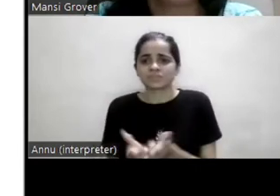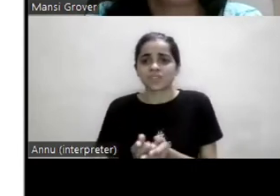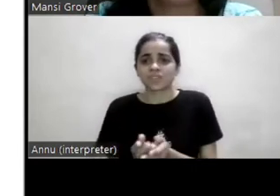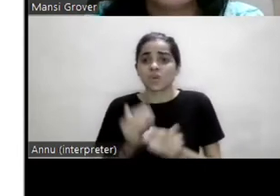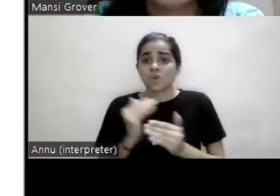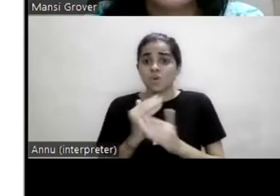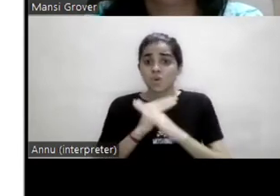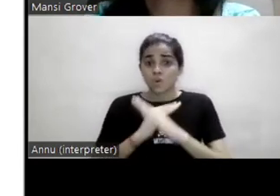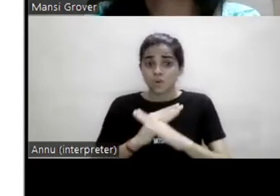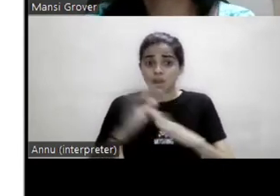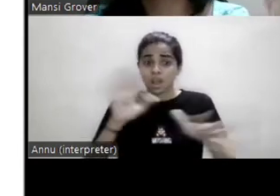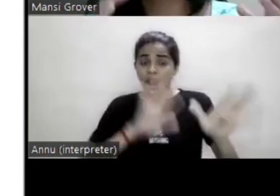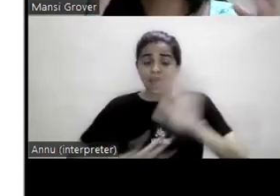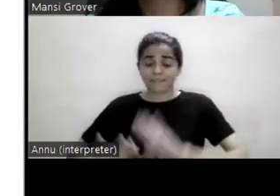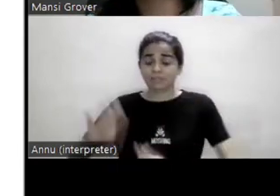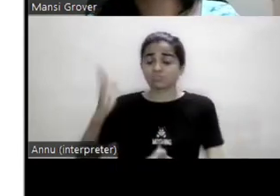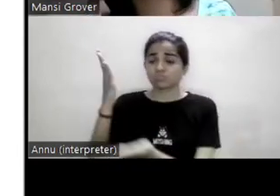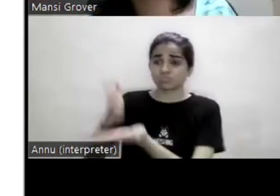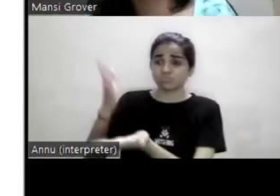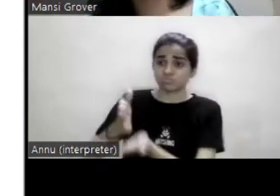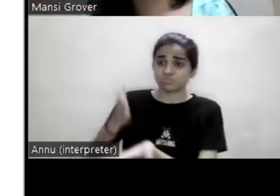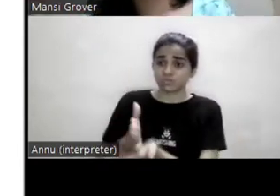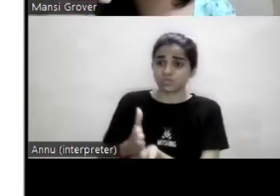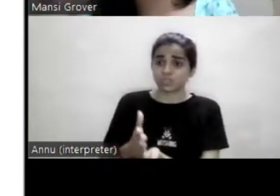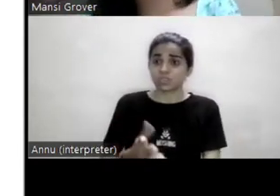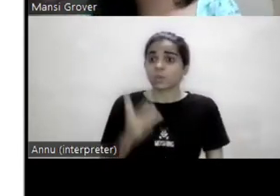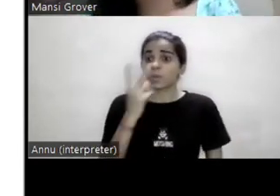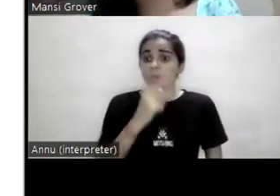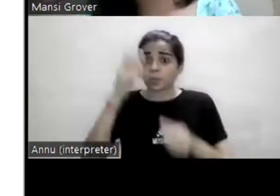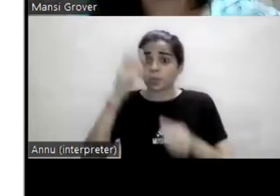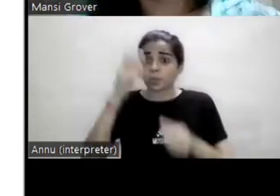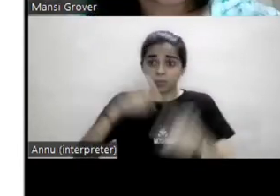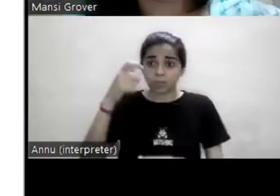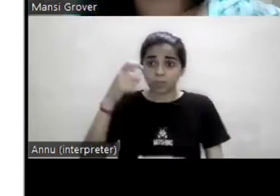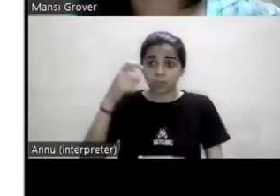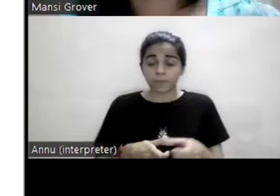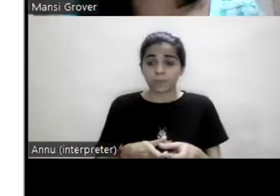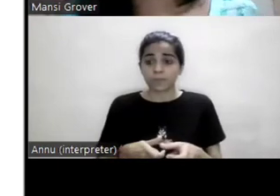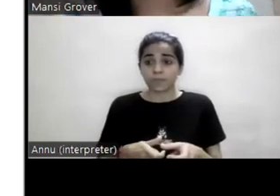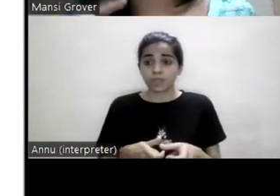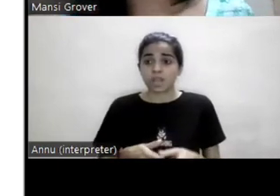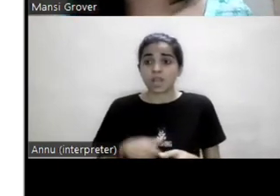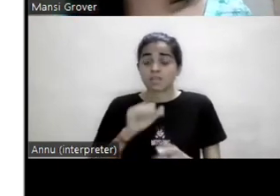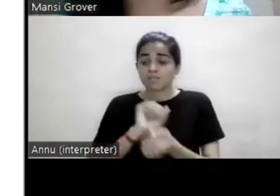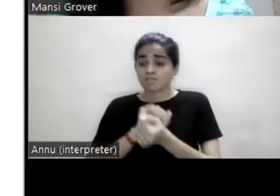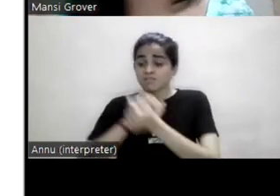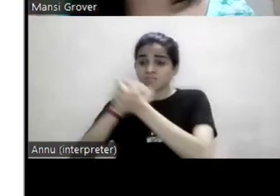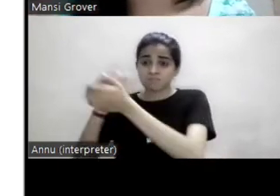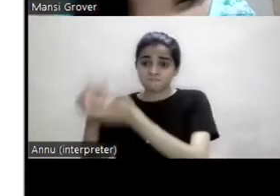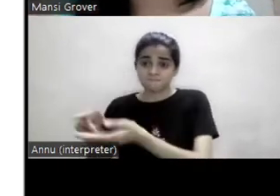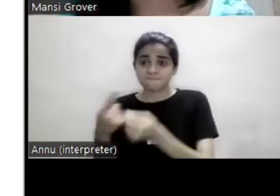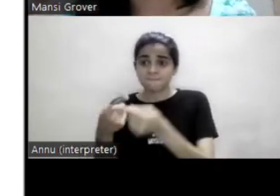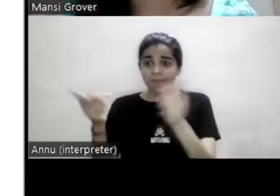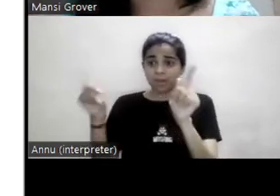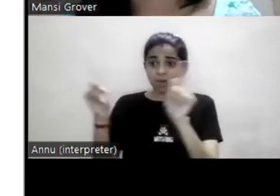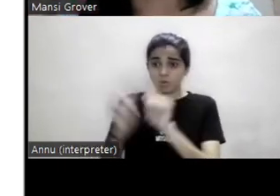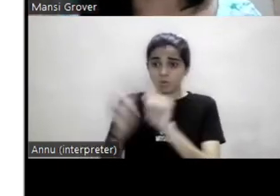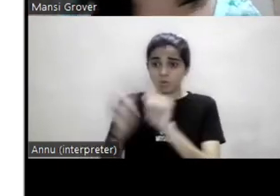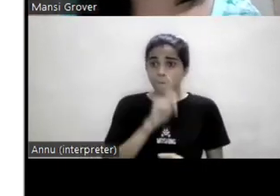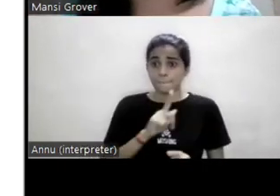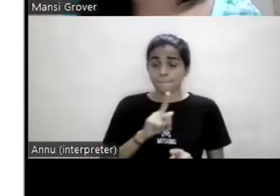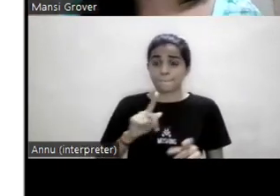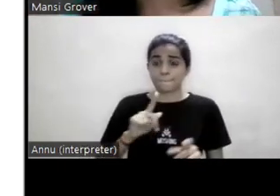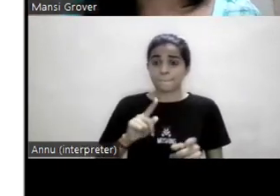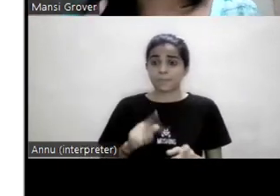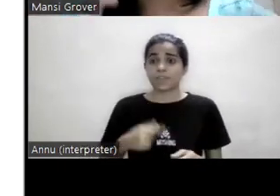restrain their activity. Sometimes you would also see them, you know, in solitary confinement. Something like this you would see in the film